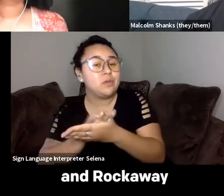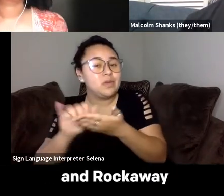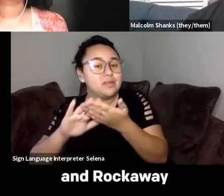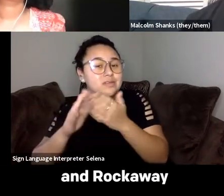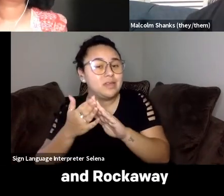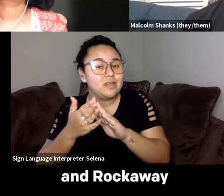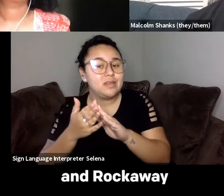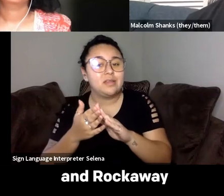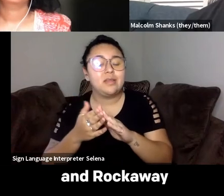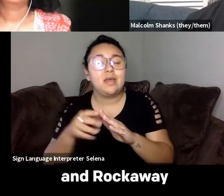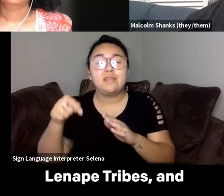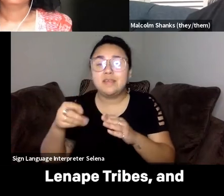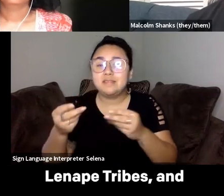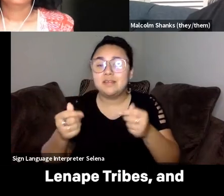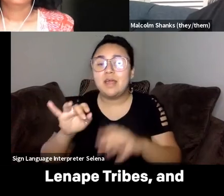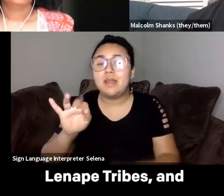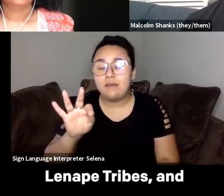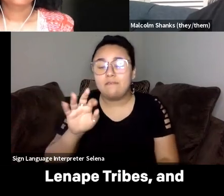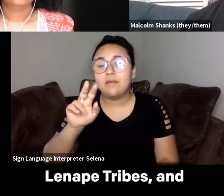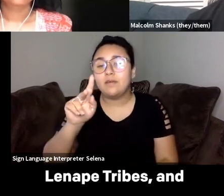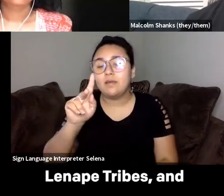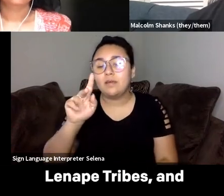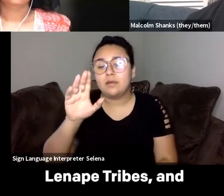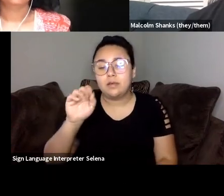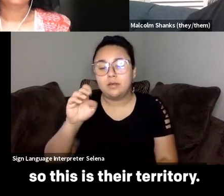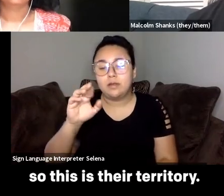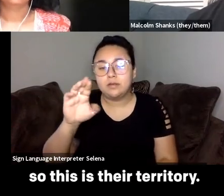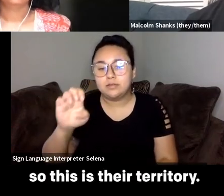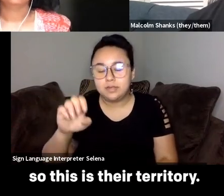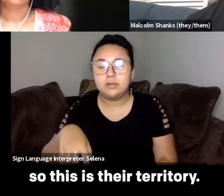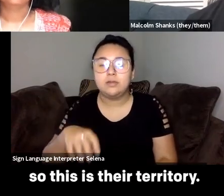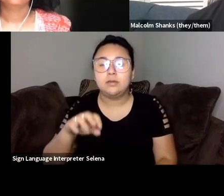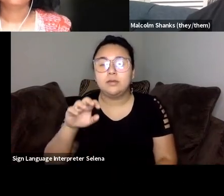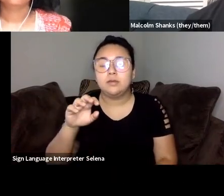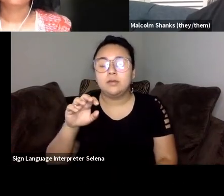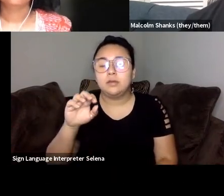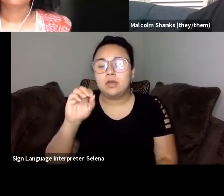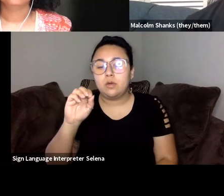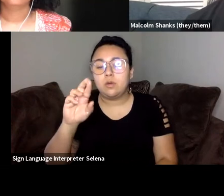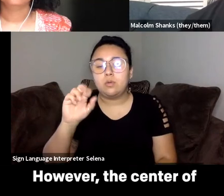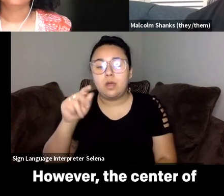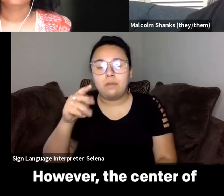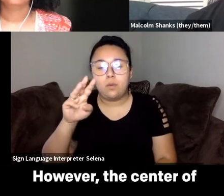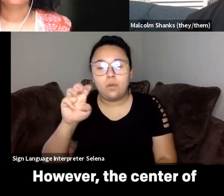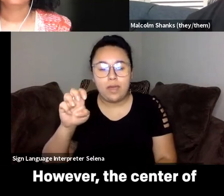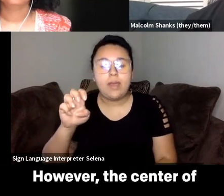the Canarsie and Rockaway Lenape tribes. And so this is their